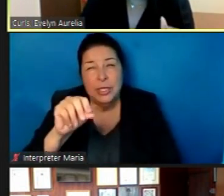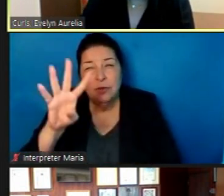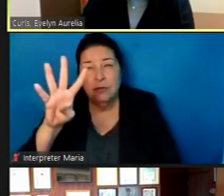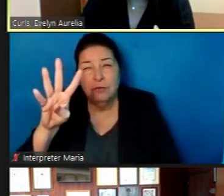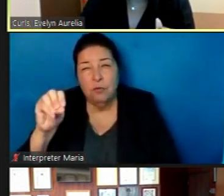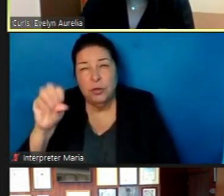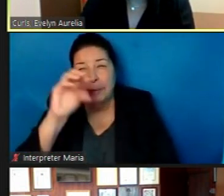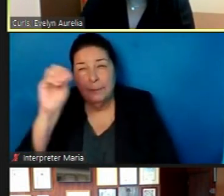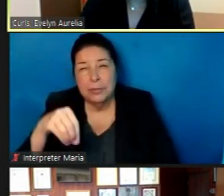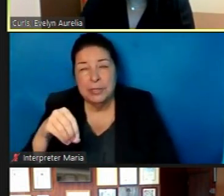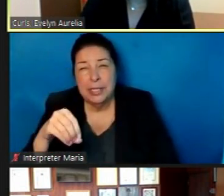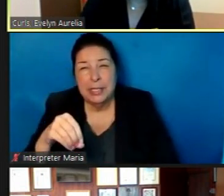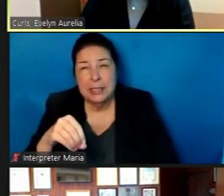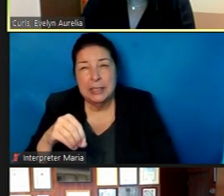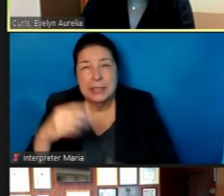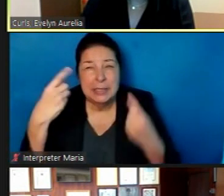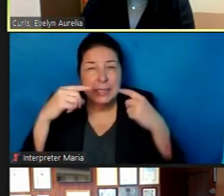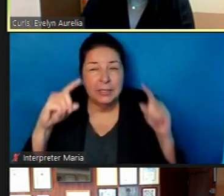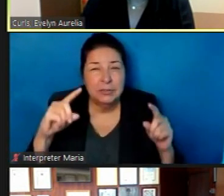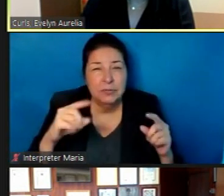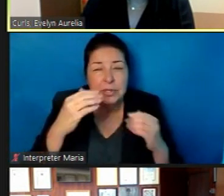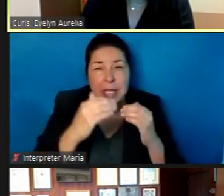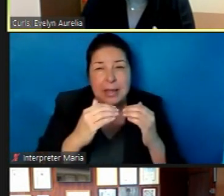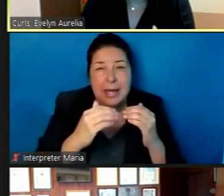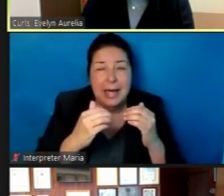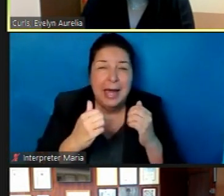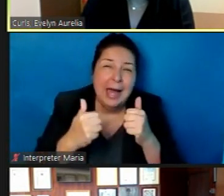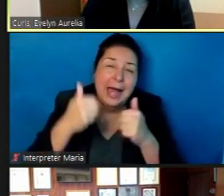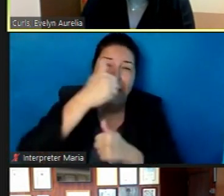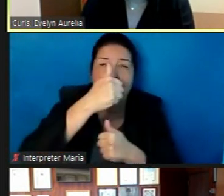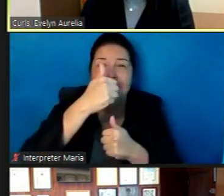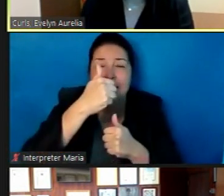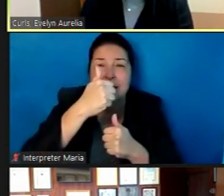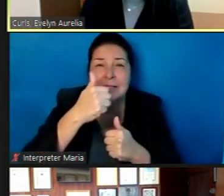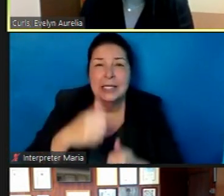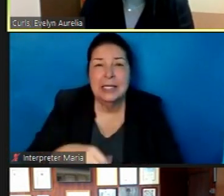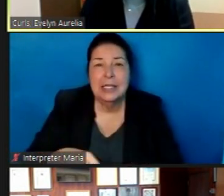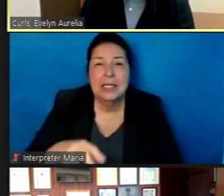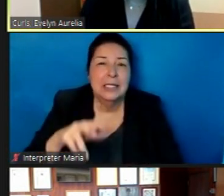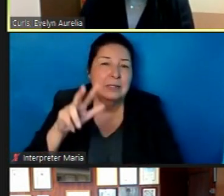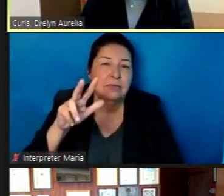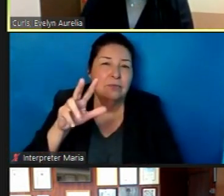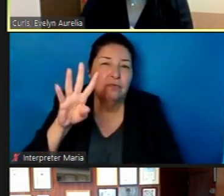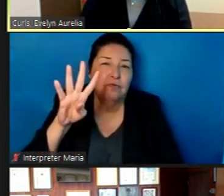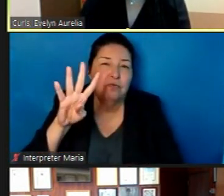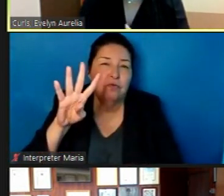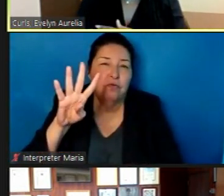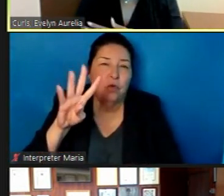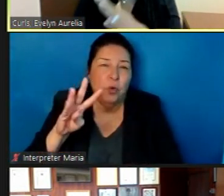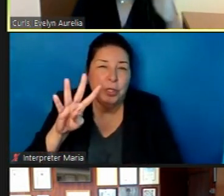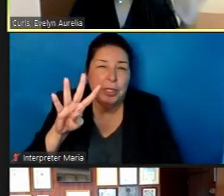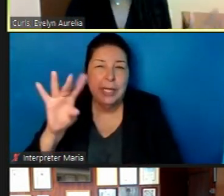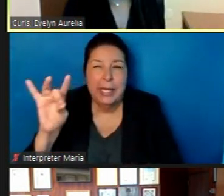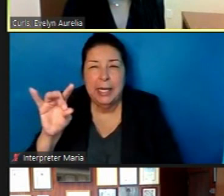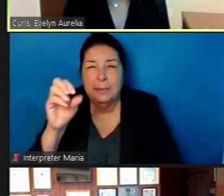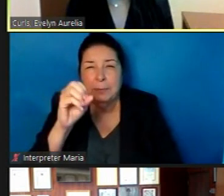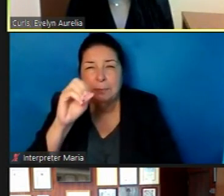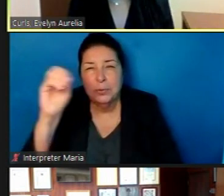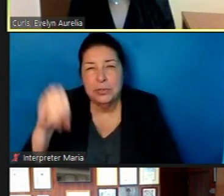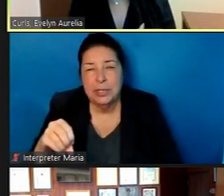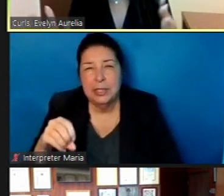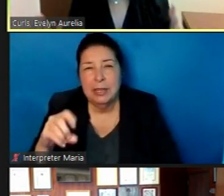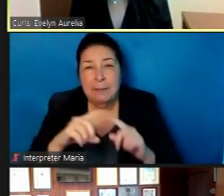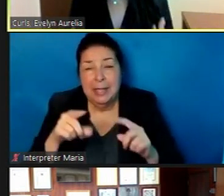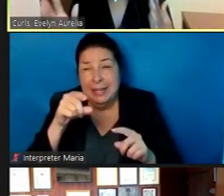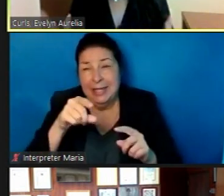The highest effective rate was 2016, and that was 48% effective. So this blows those types of